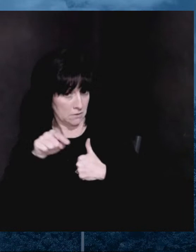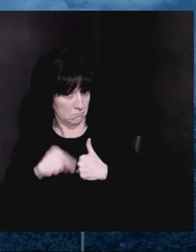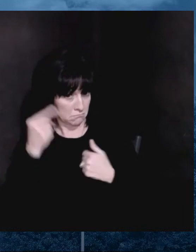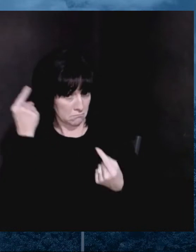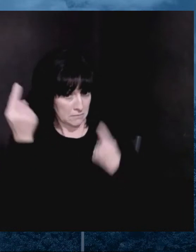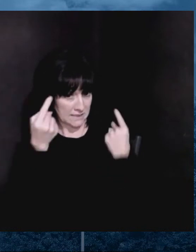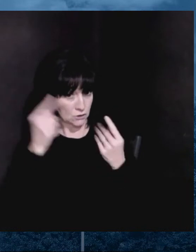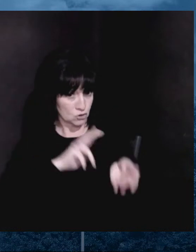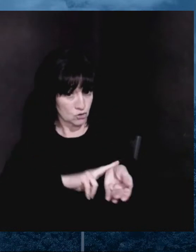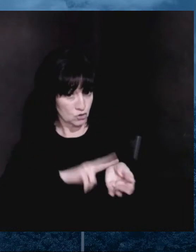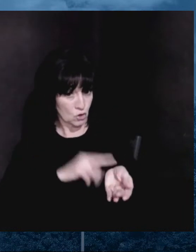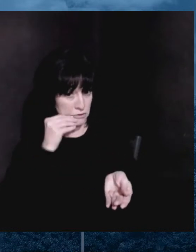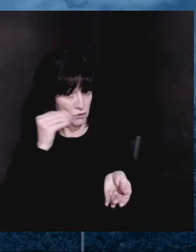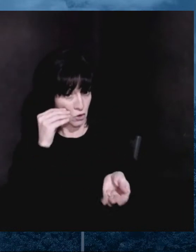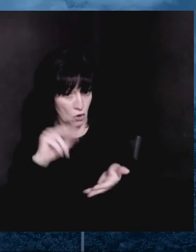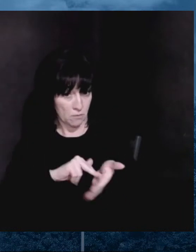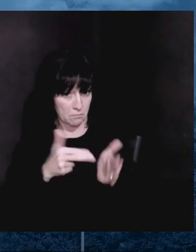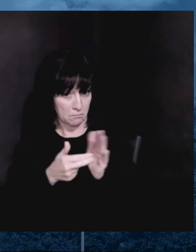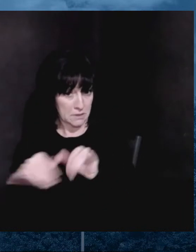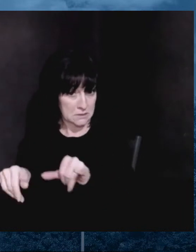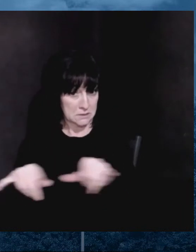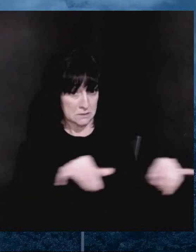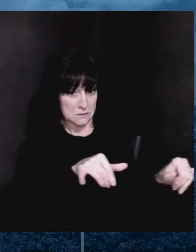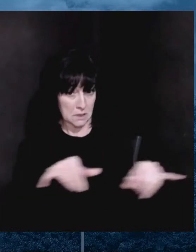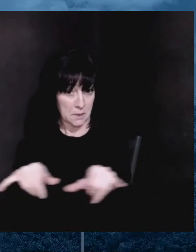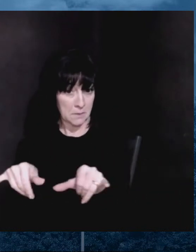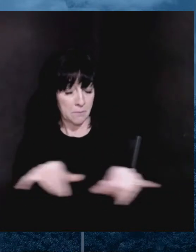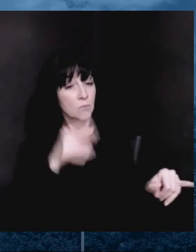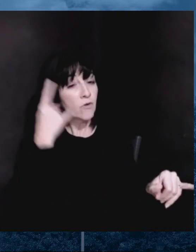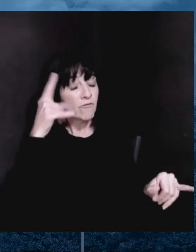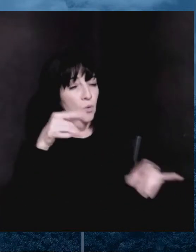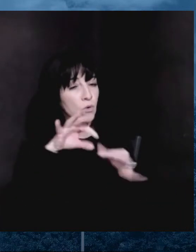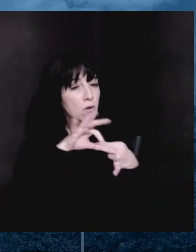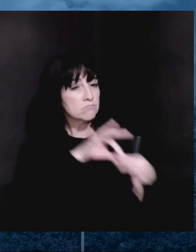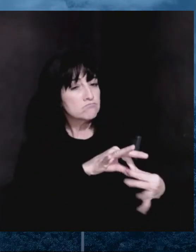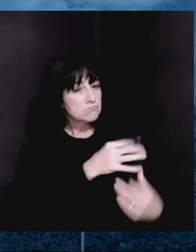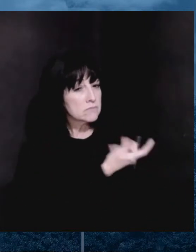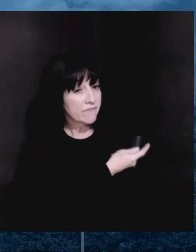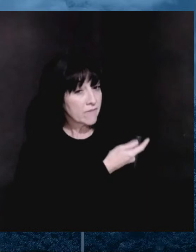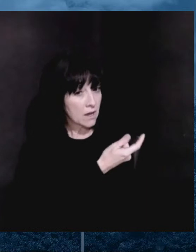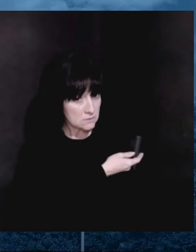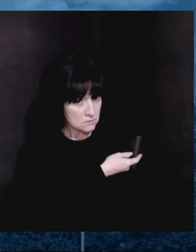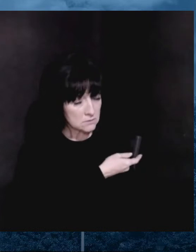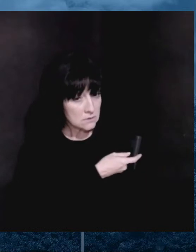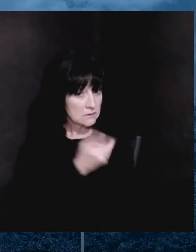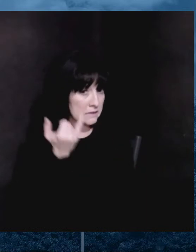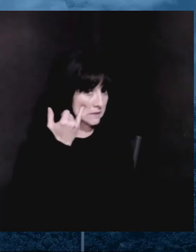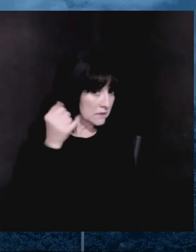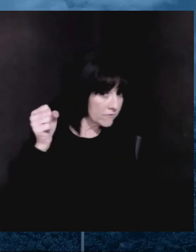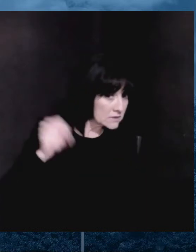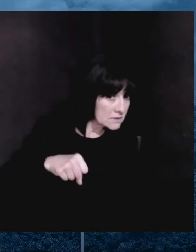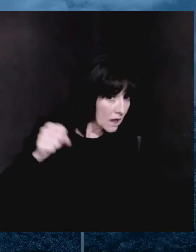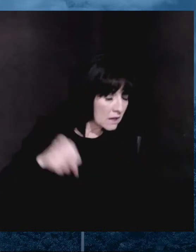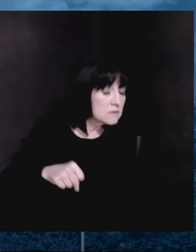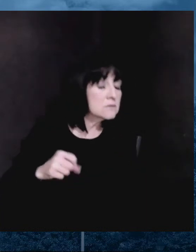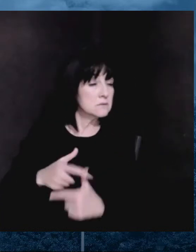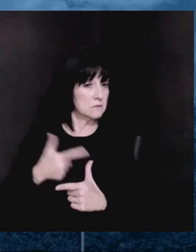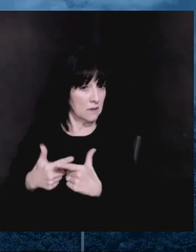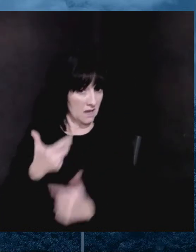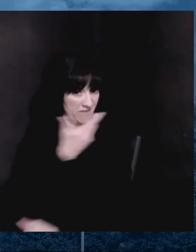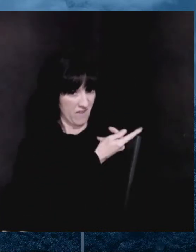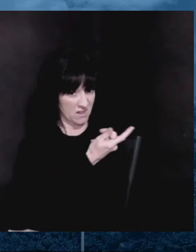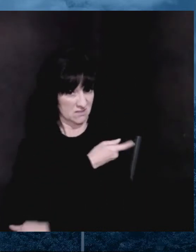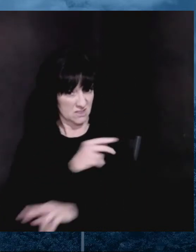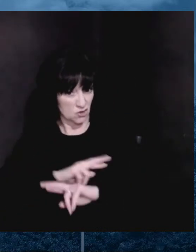has the vaccine made their way into those facilities yet? Yes, great question, Tim. So